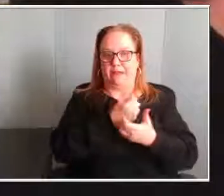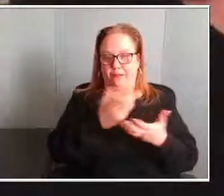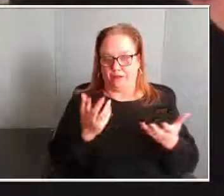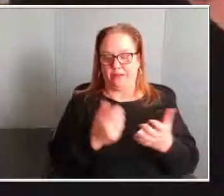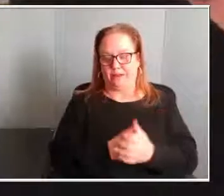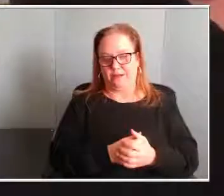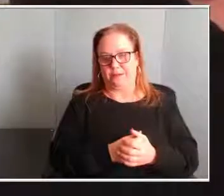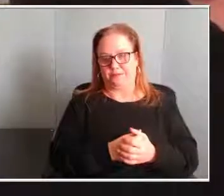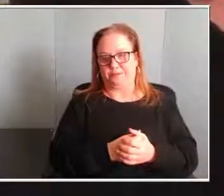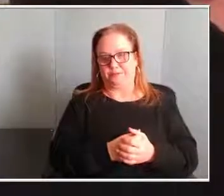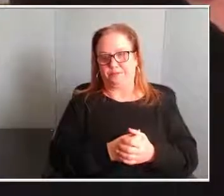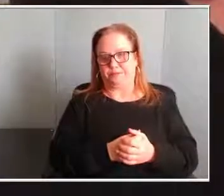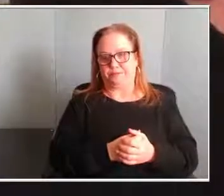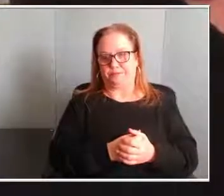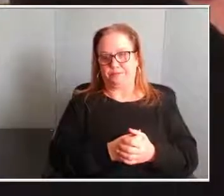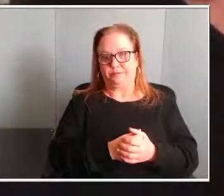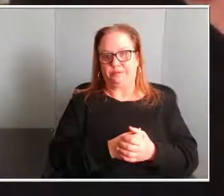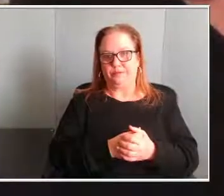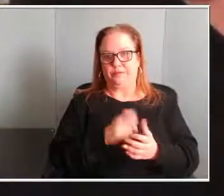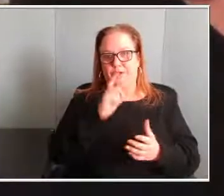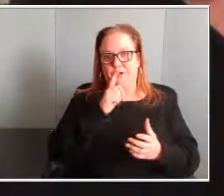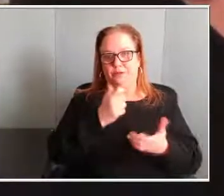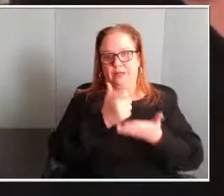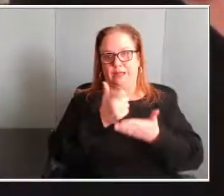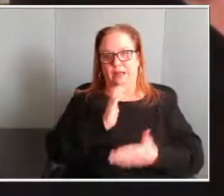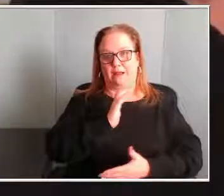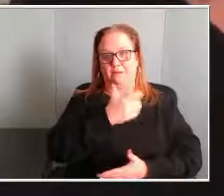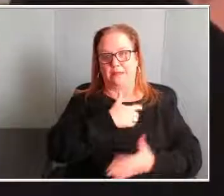everything. So she really helped us a lot.